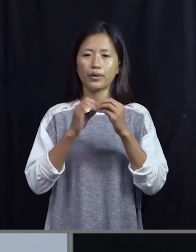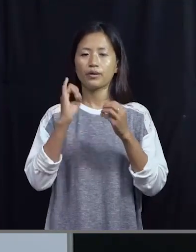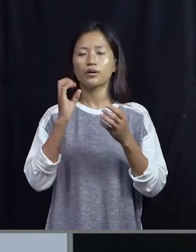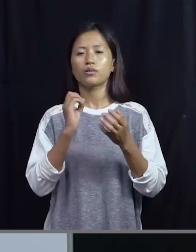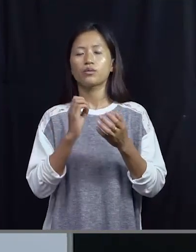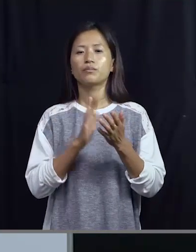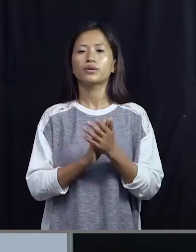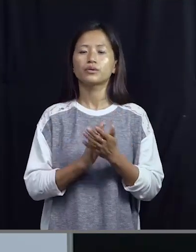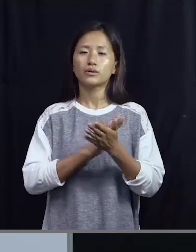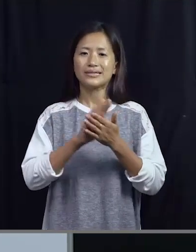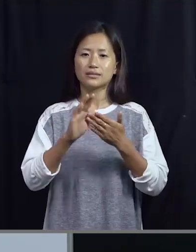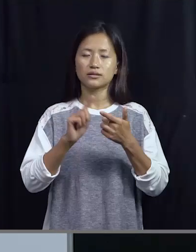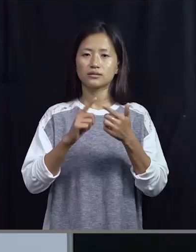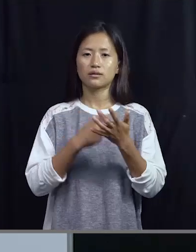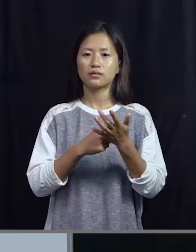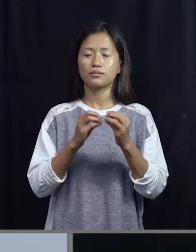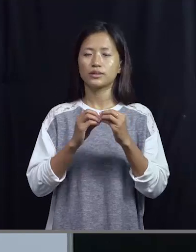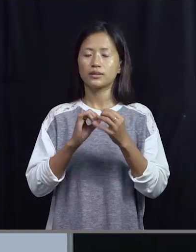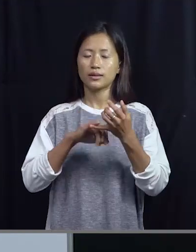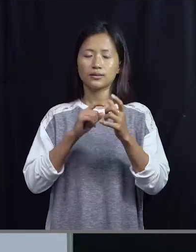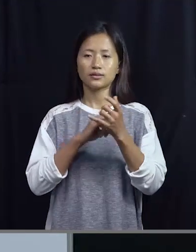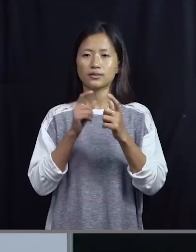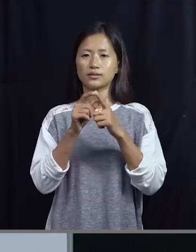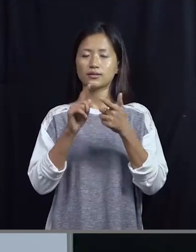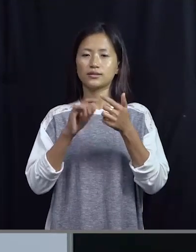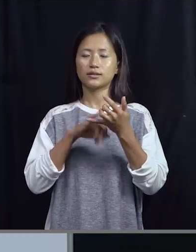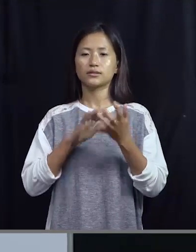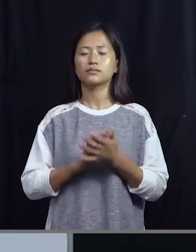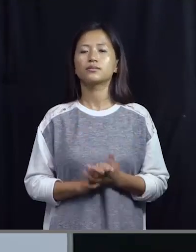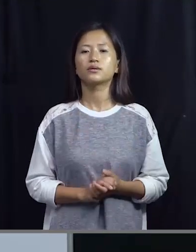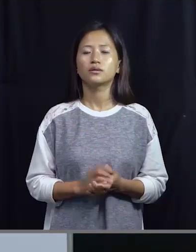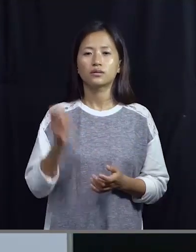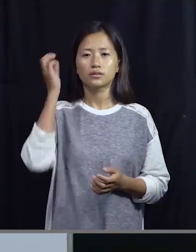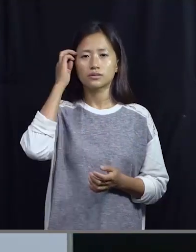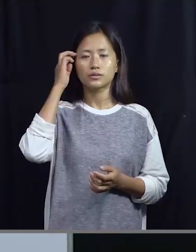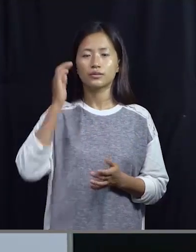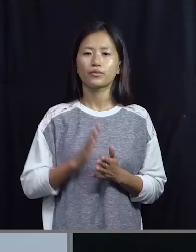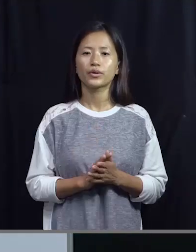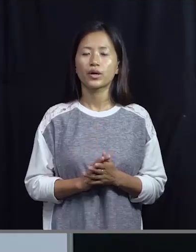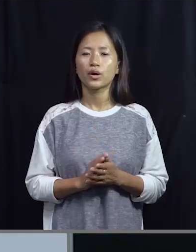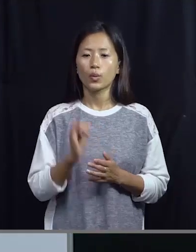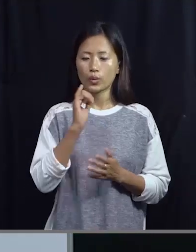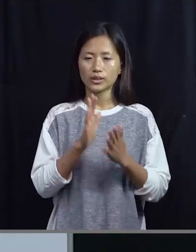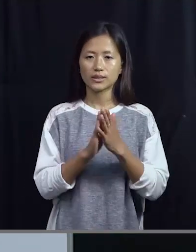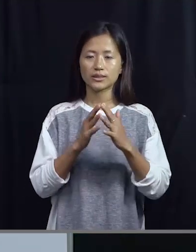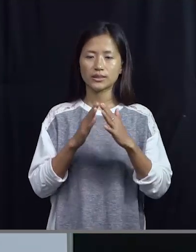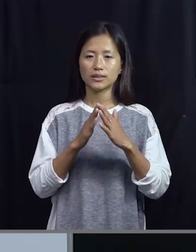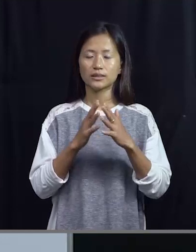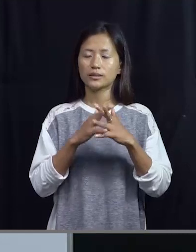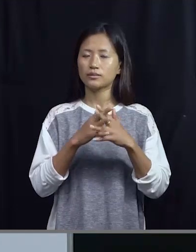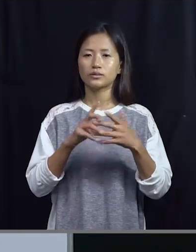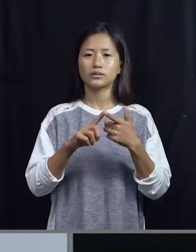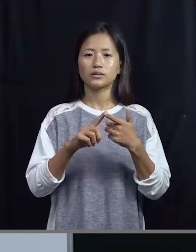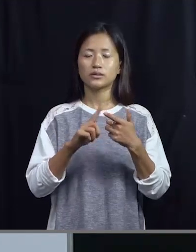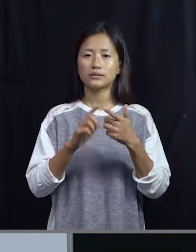bioherbicides. When you talk about bioherbicides, the first thing that should come to your mind is about weeds. Remember that,